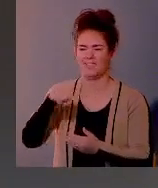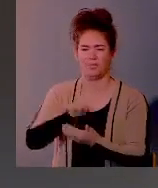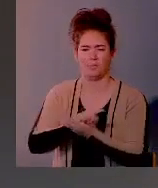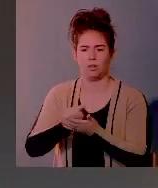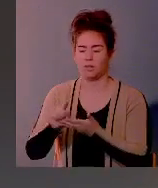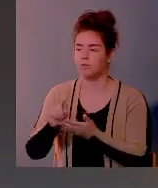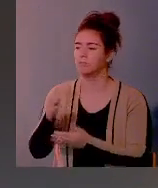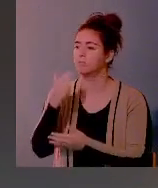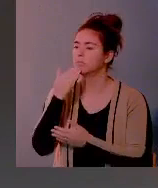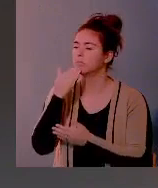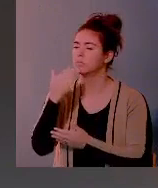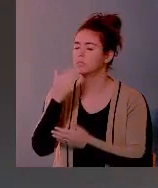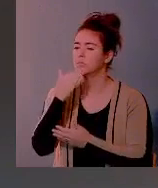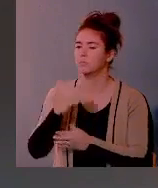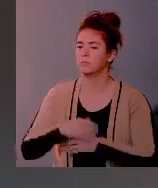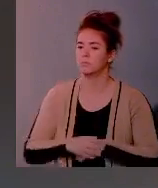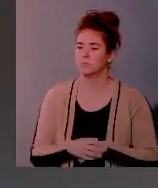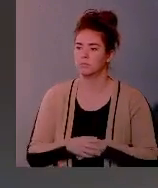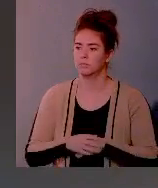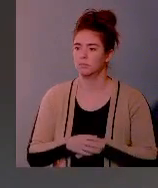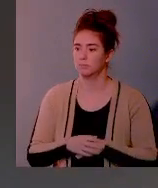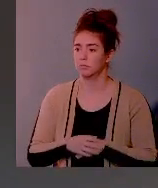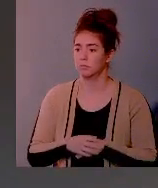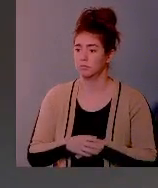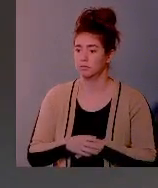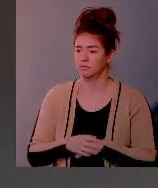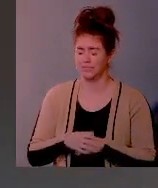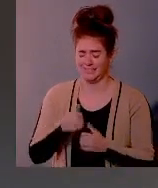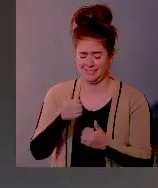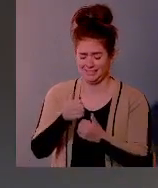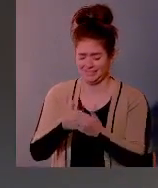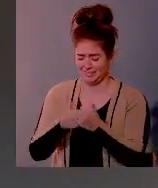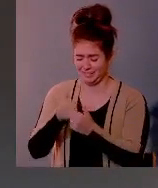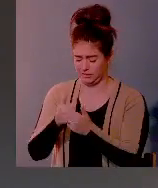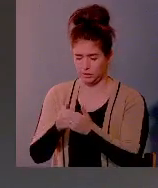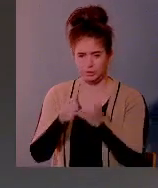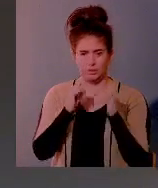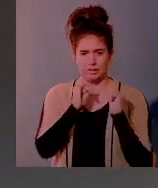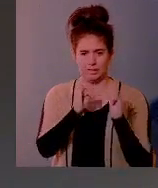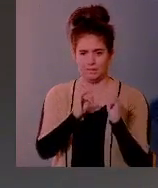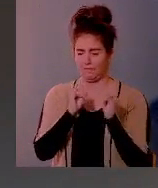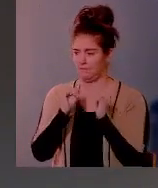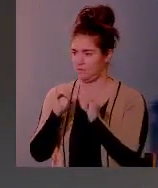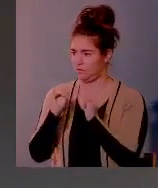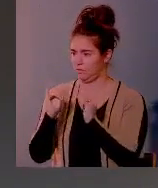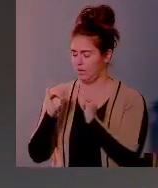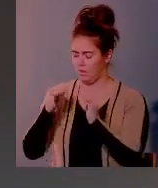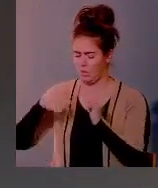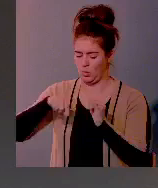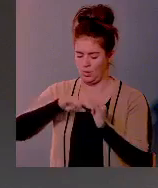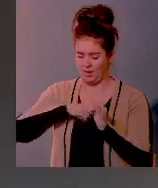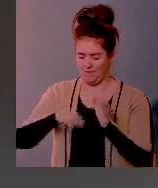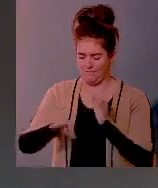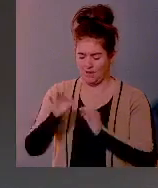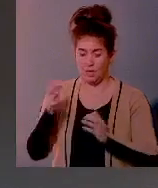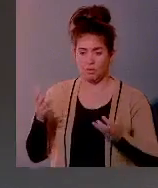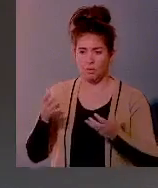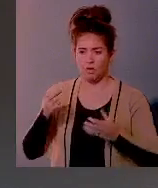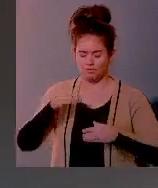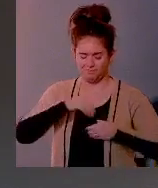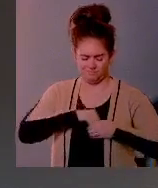we, each one, we can find in our heart many, many, many things to thank you